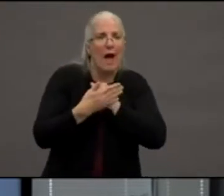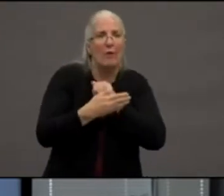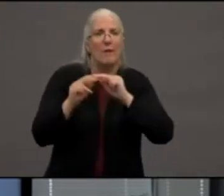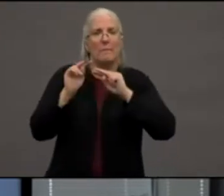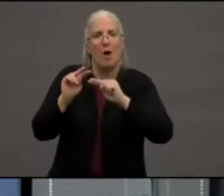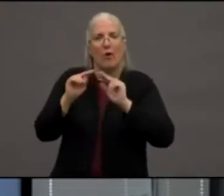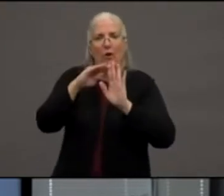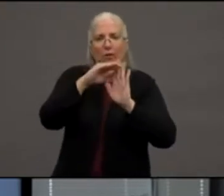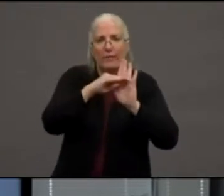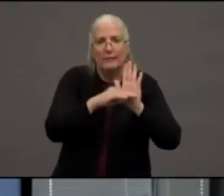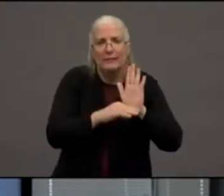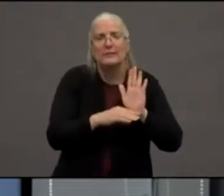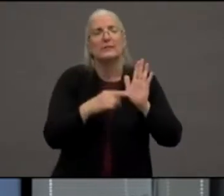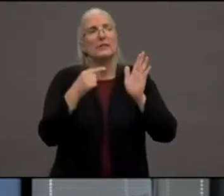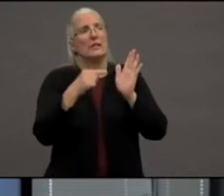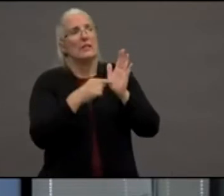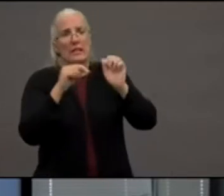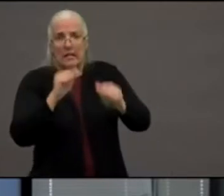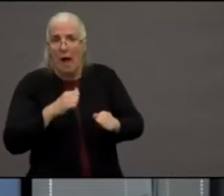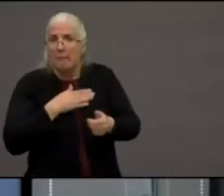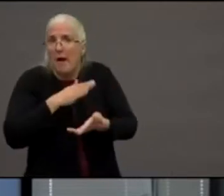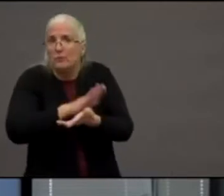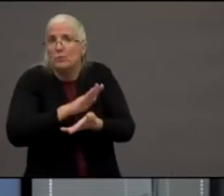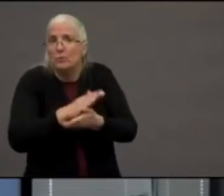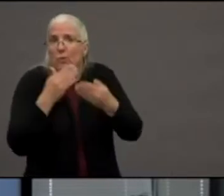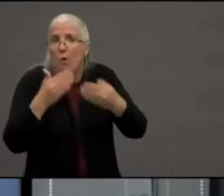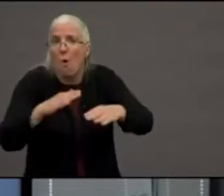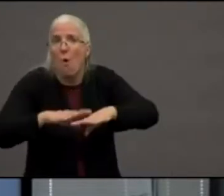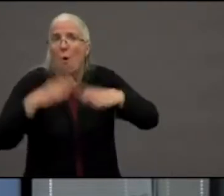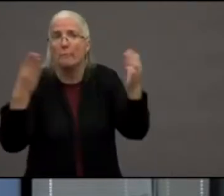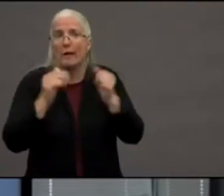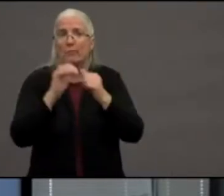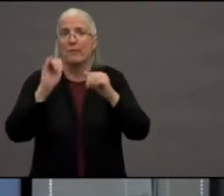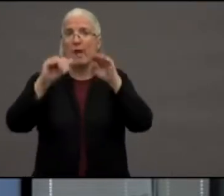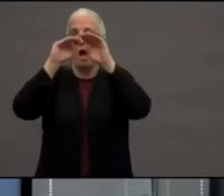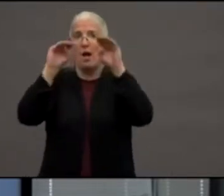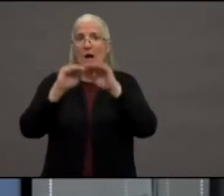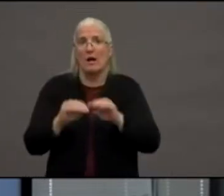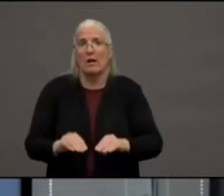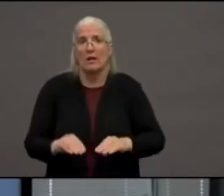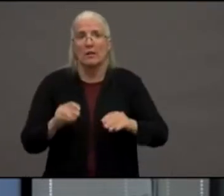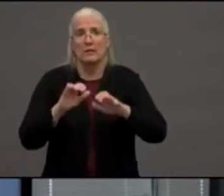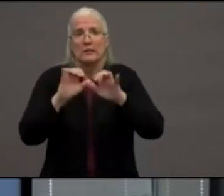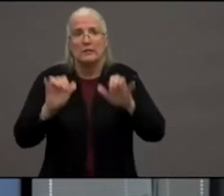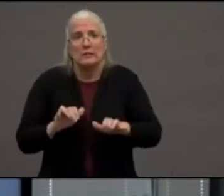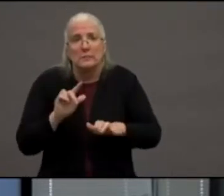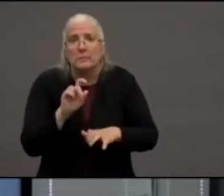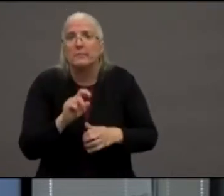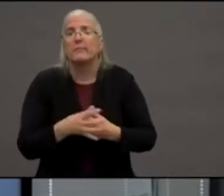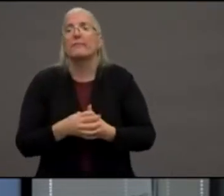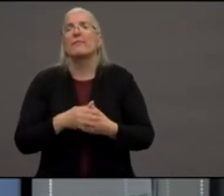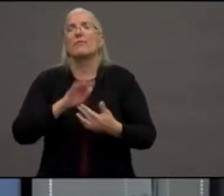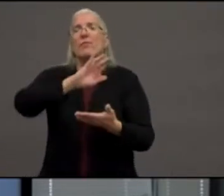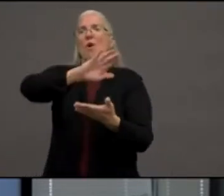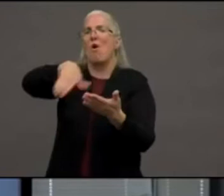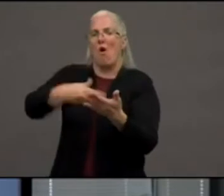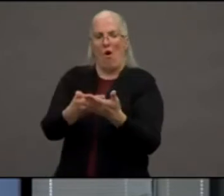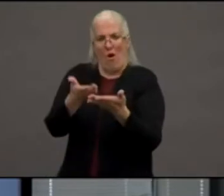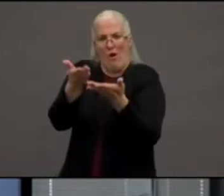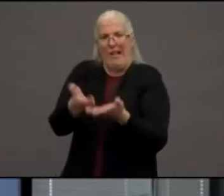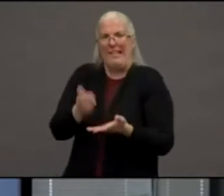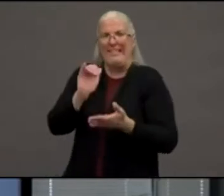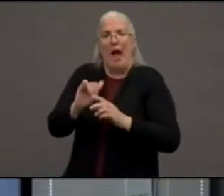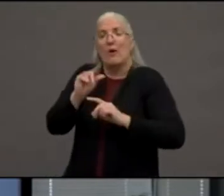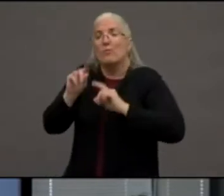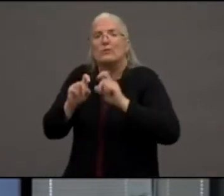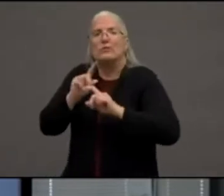this blueprint? So all of those questions would be answered there on the state's website in their FAQ.